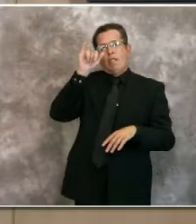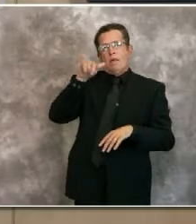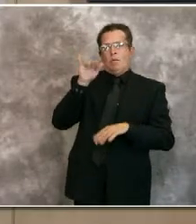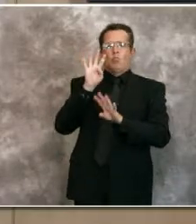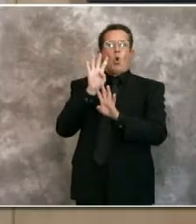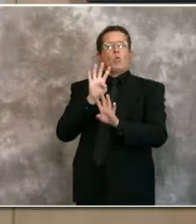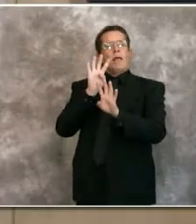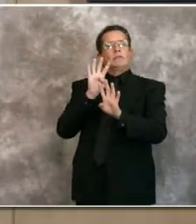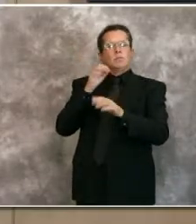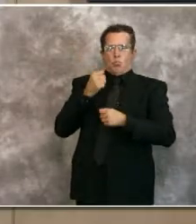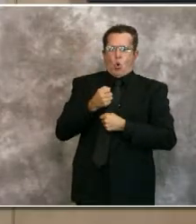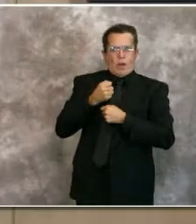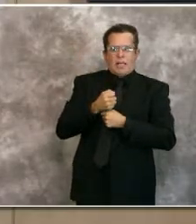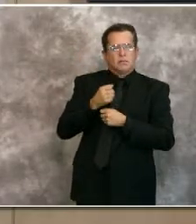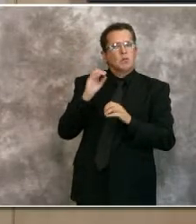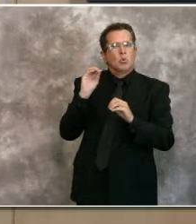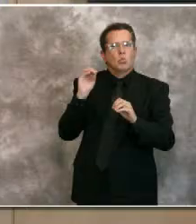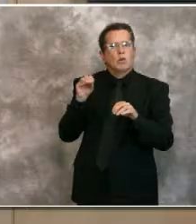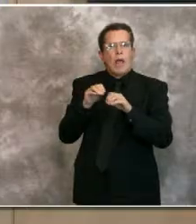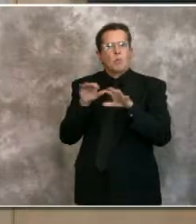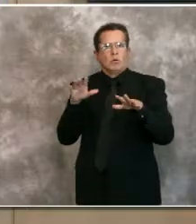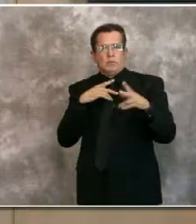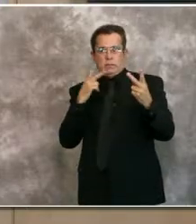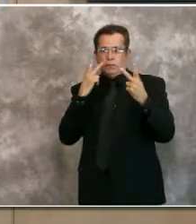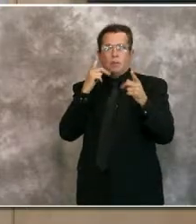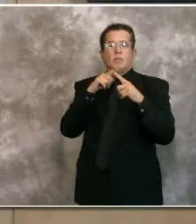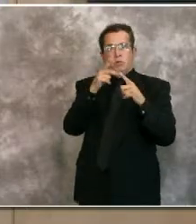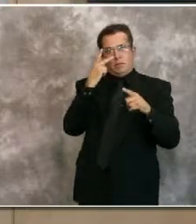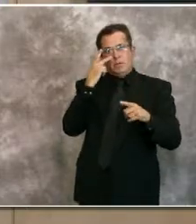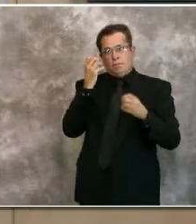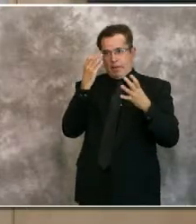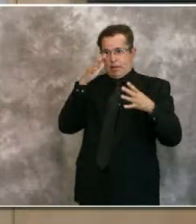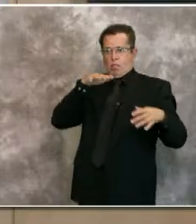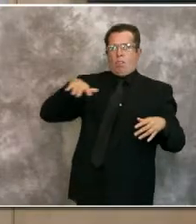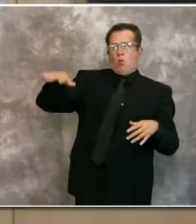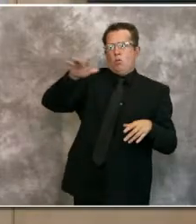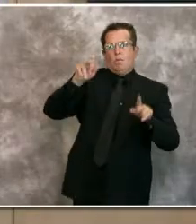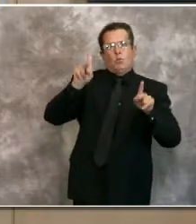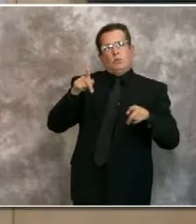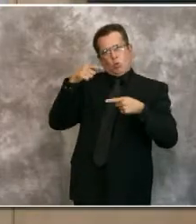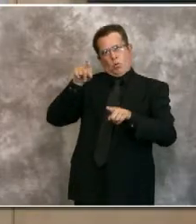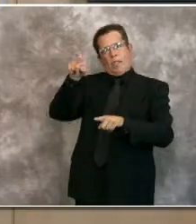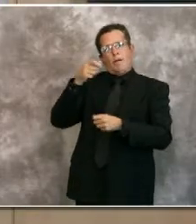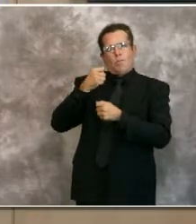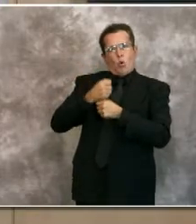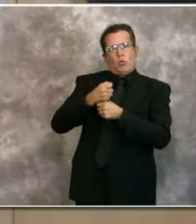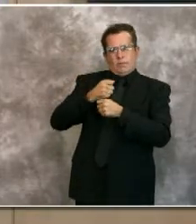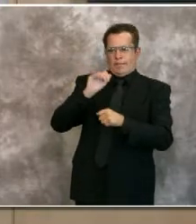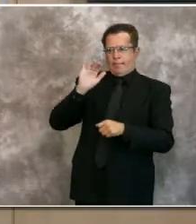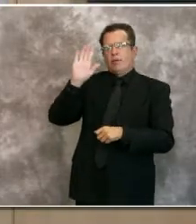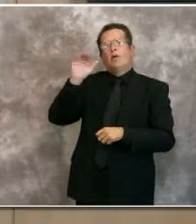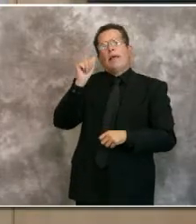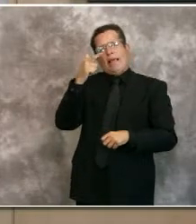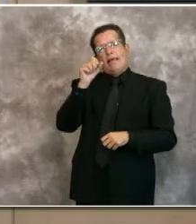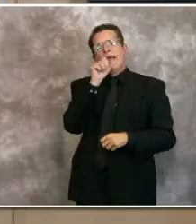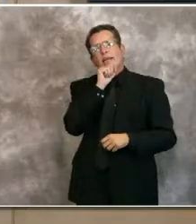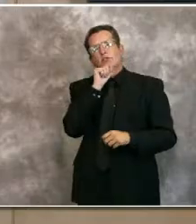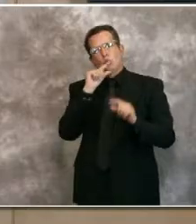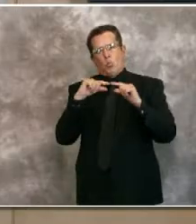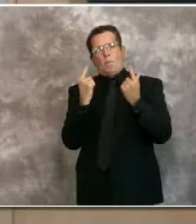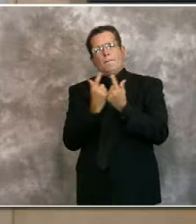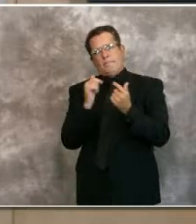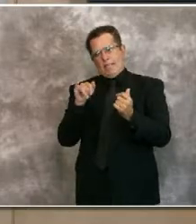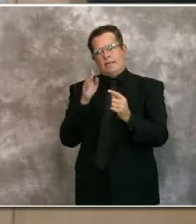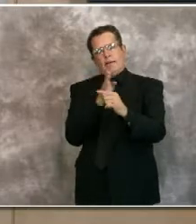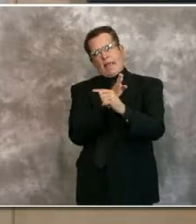protest activities, but I think if you look at the people who are out in those protests, they span to the age group that might be reflective of those who live in San Diego. So I